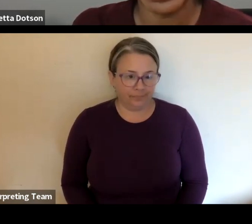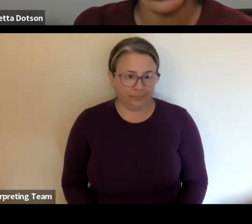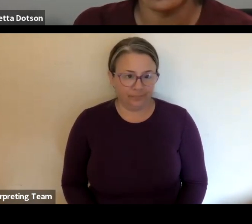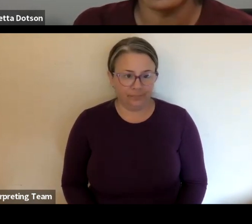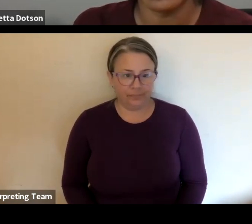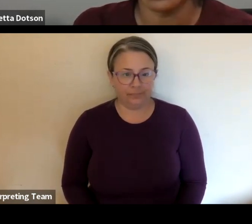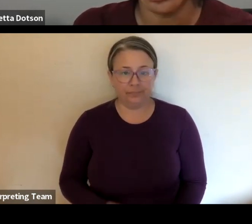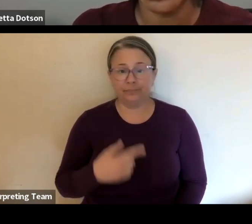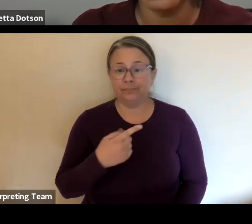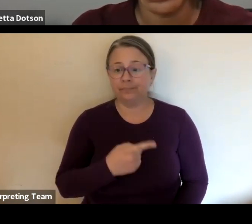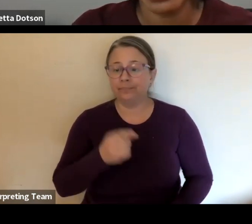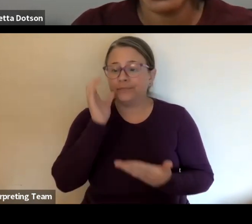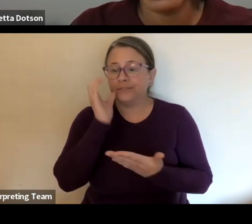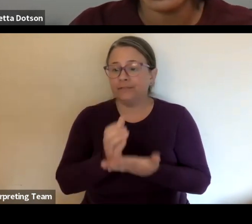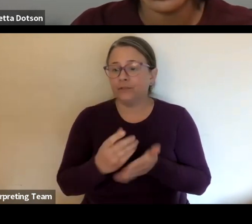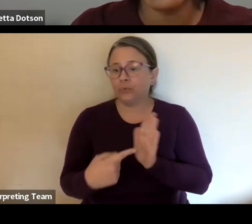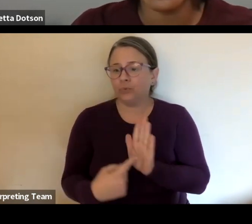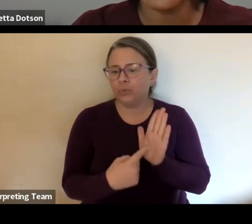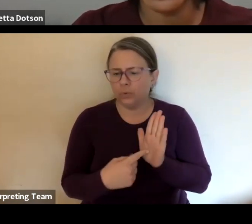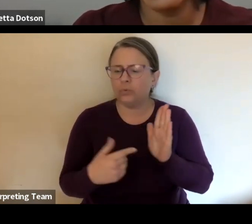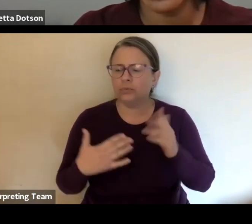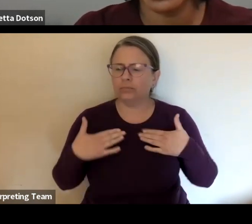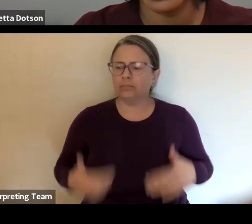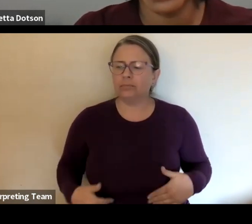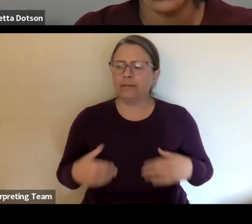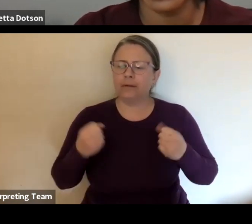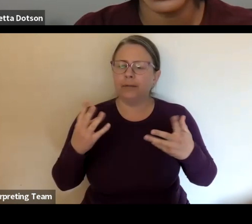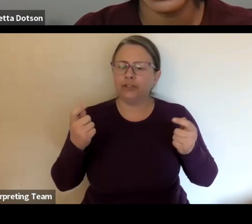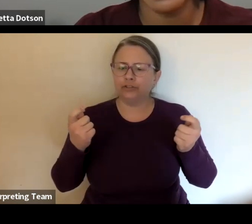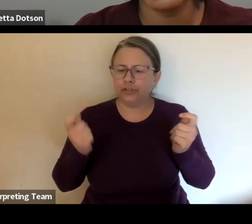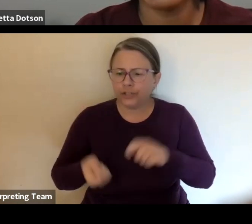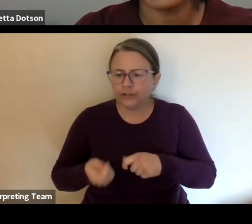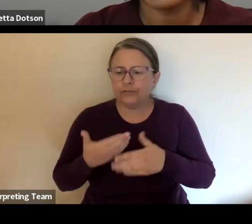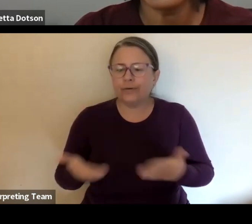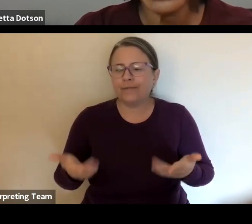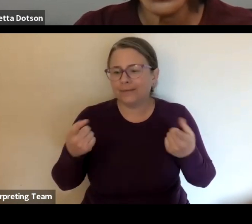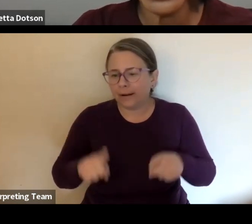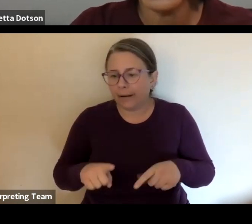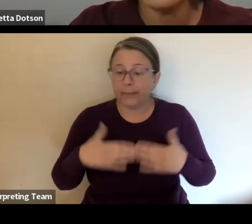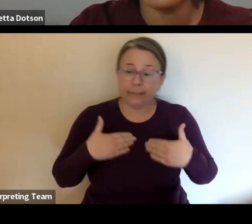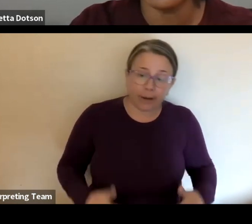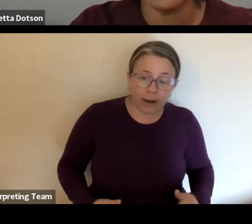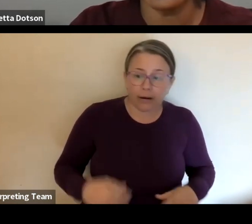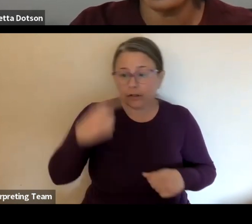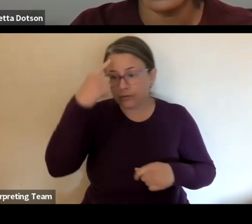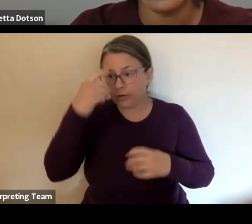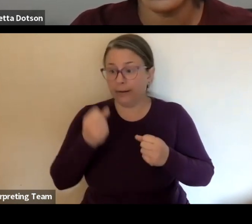body and in the brain related to depression are shared with cardiovascular